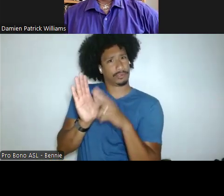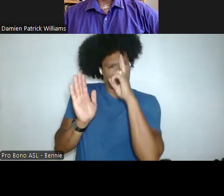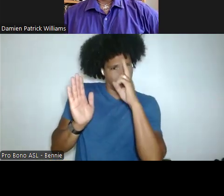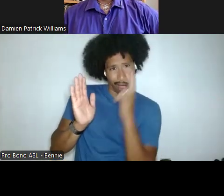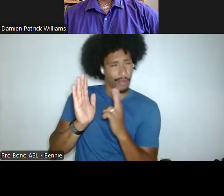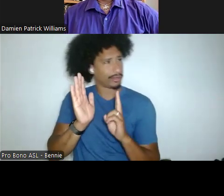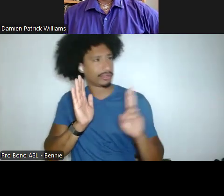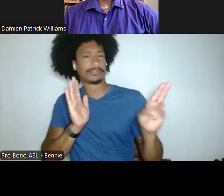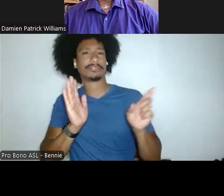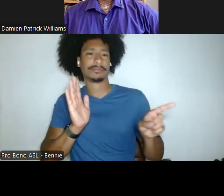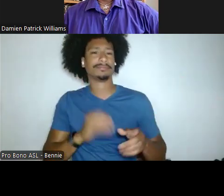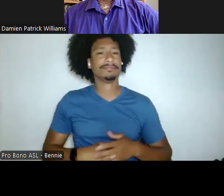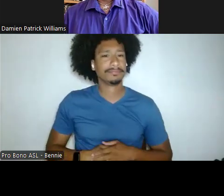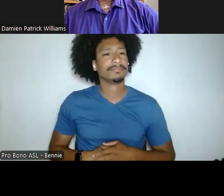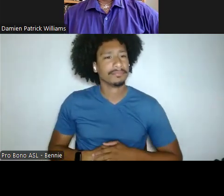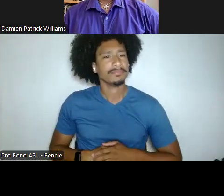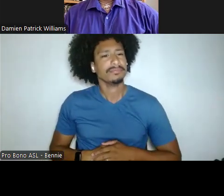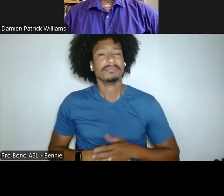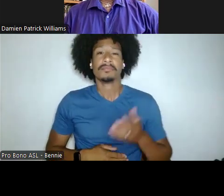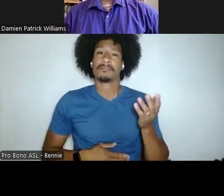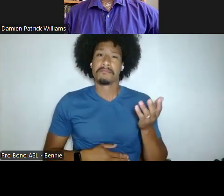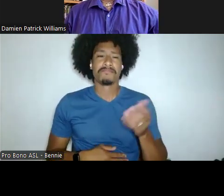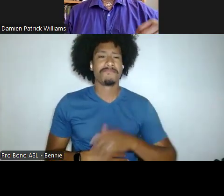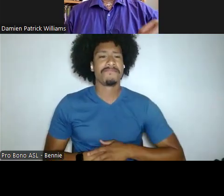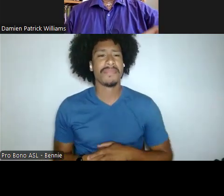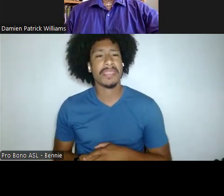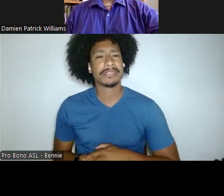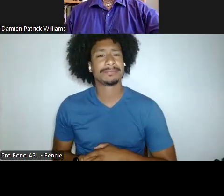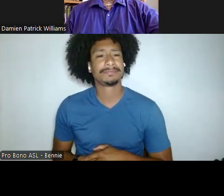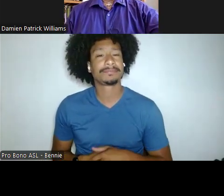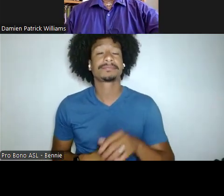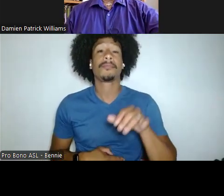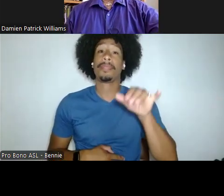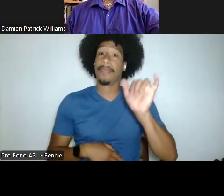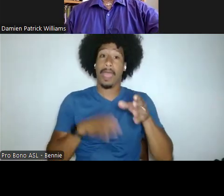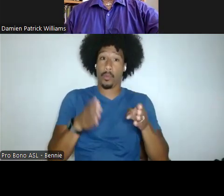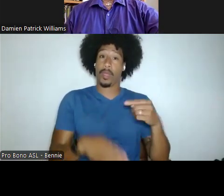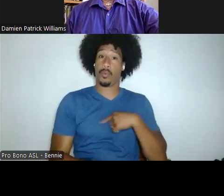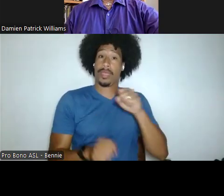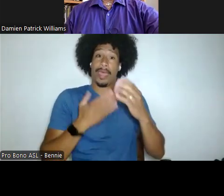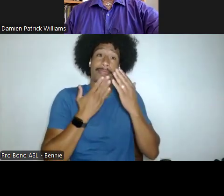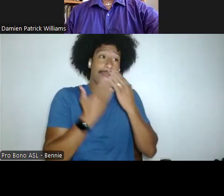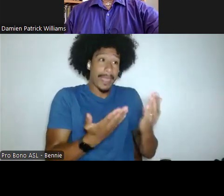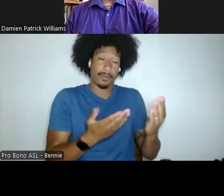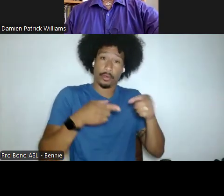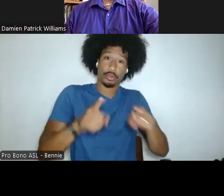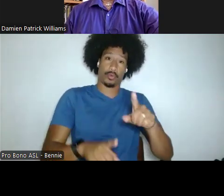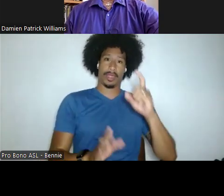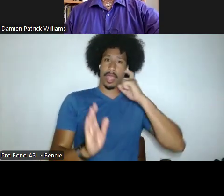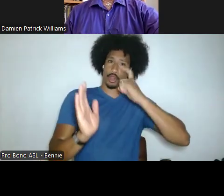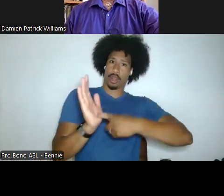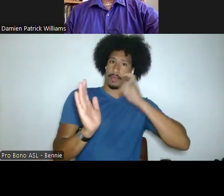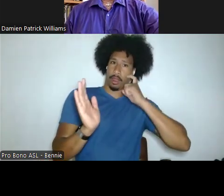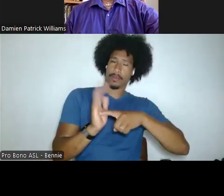names or as aliases they choose for themselves. That way they could be thanked in acknowledgments in the